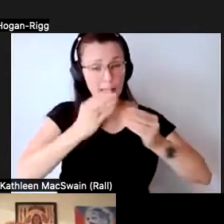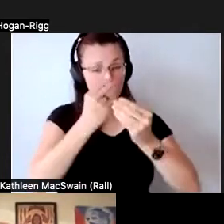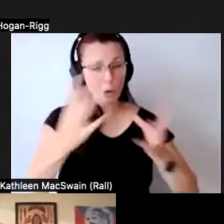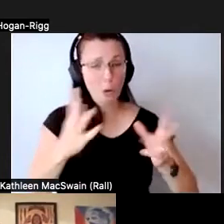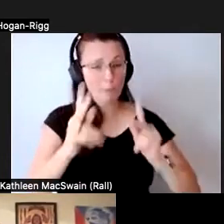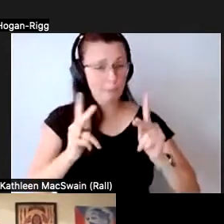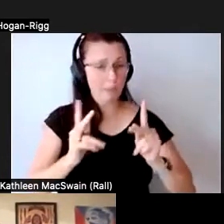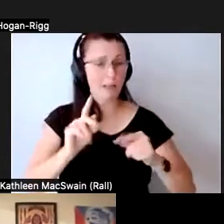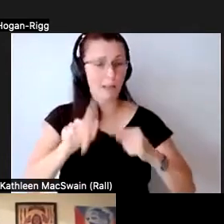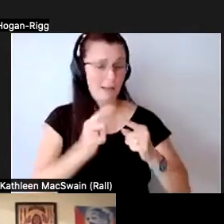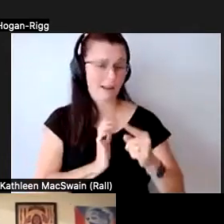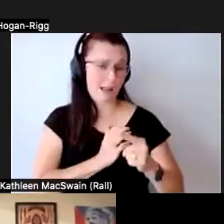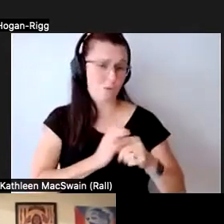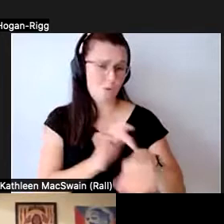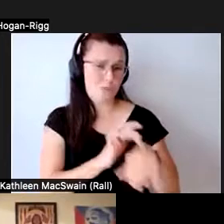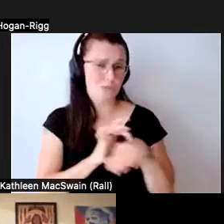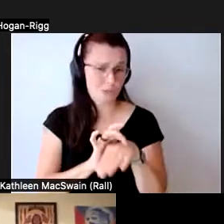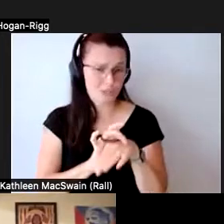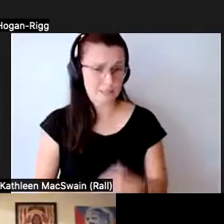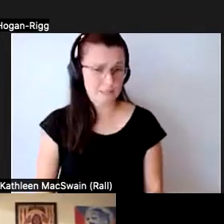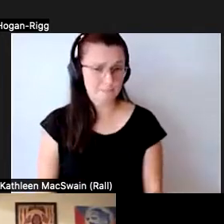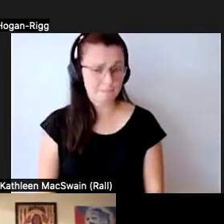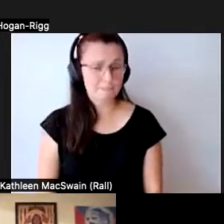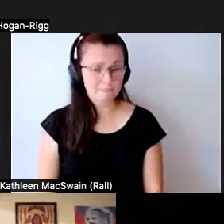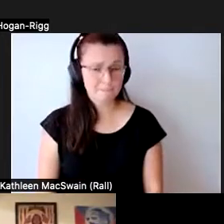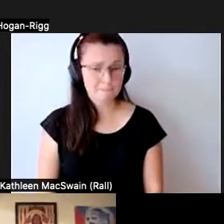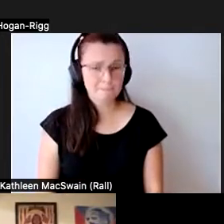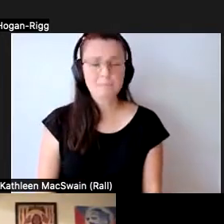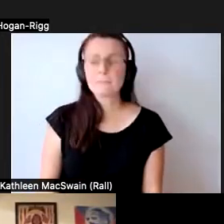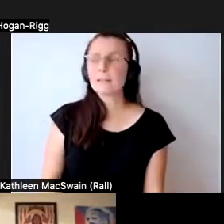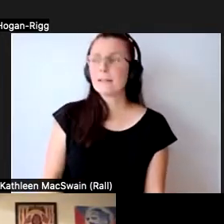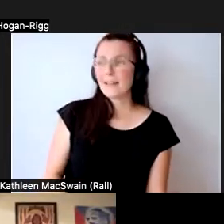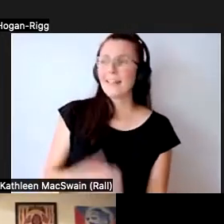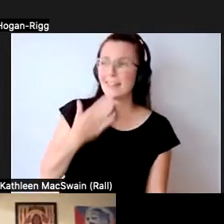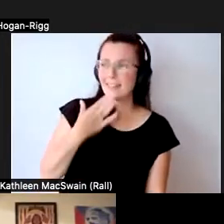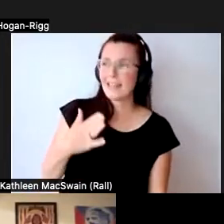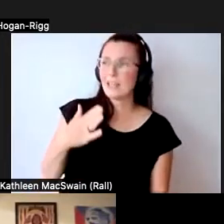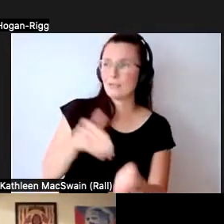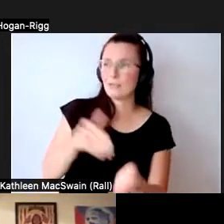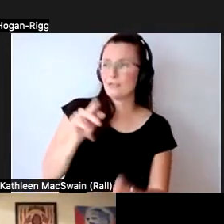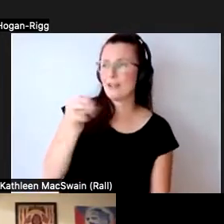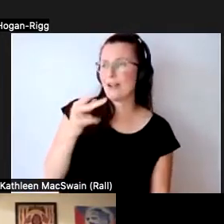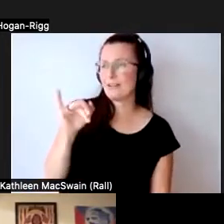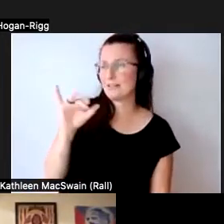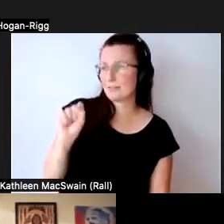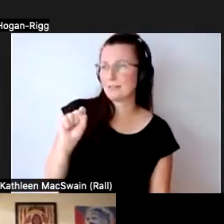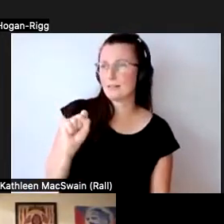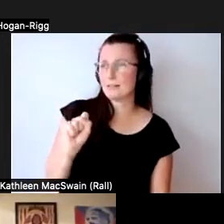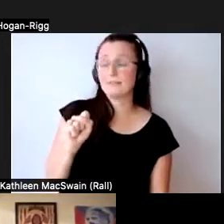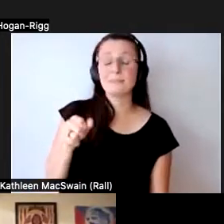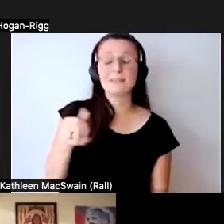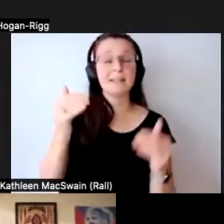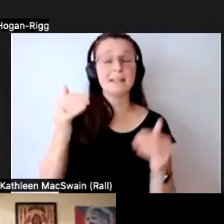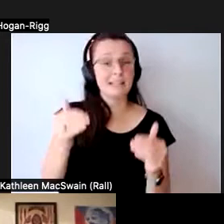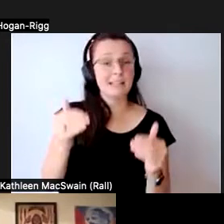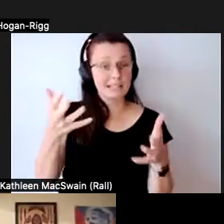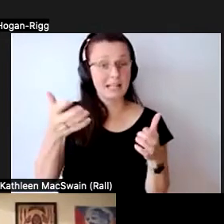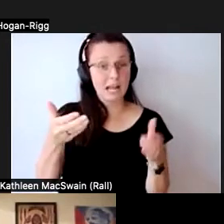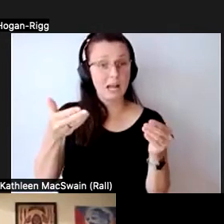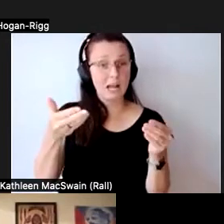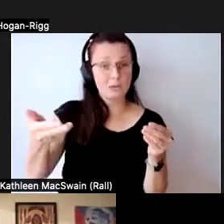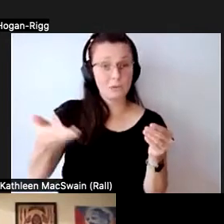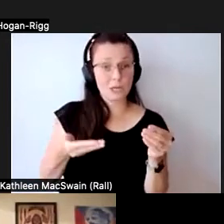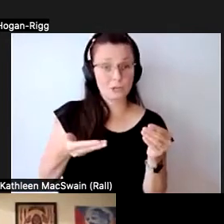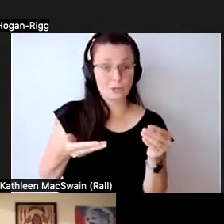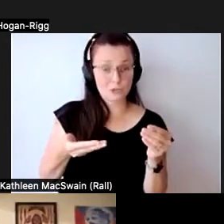Thank you so much, Dr. Harris. And I want to next introduce a special guest from New York City, Sam Rivera, who's the executive director